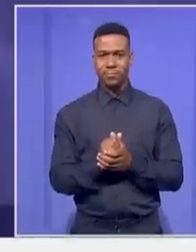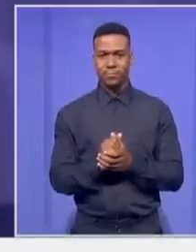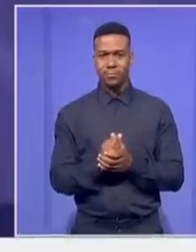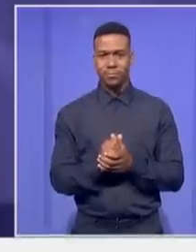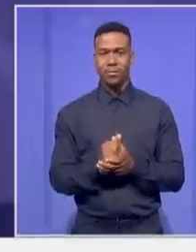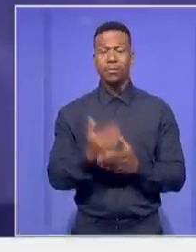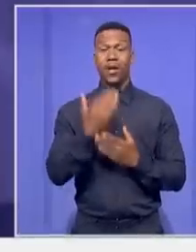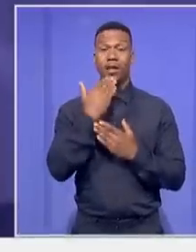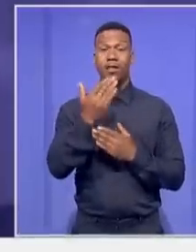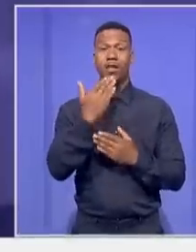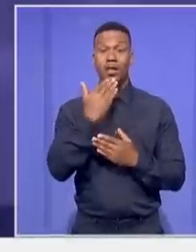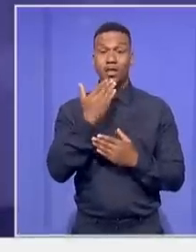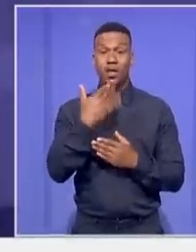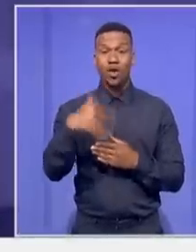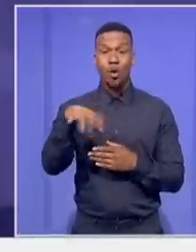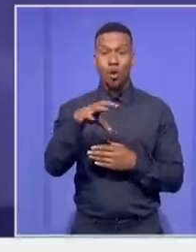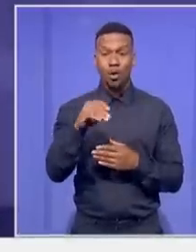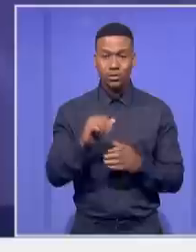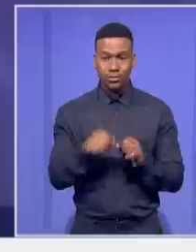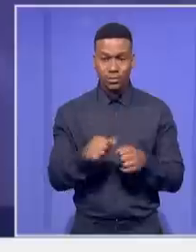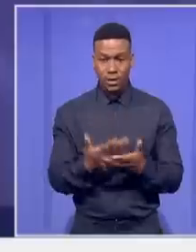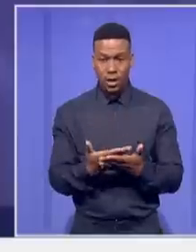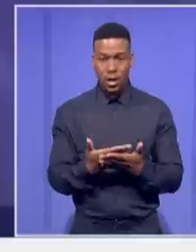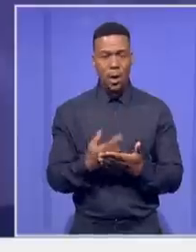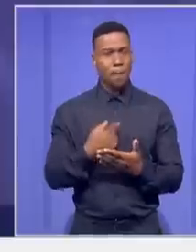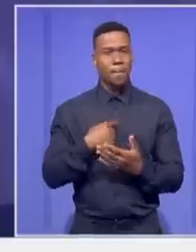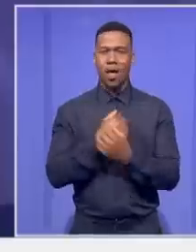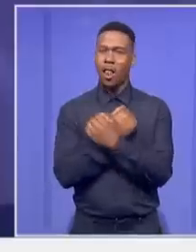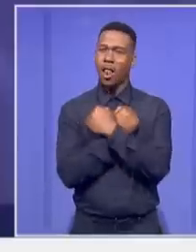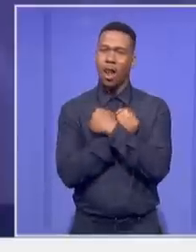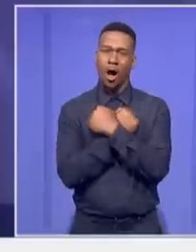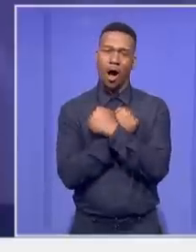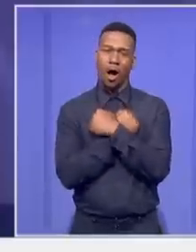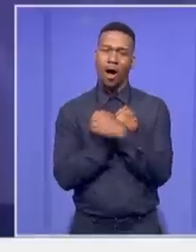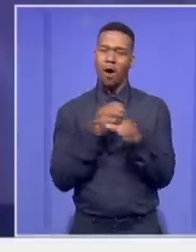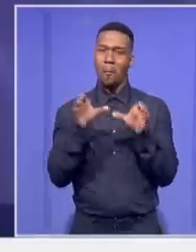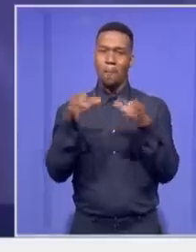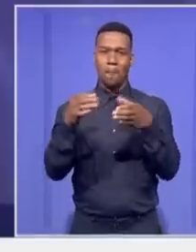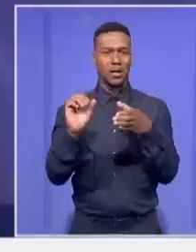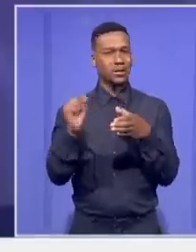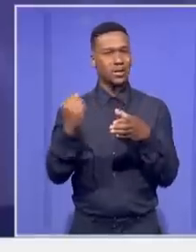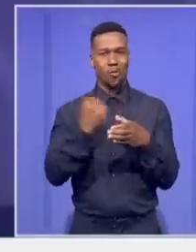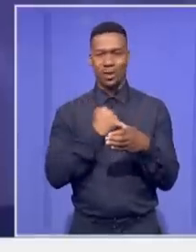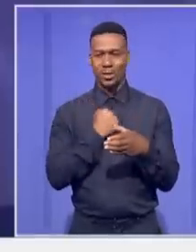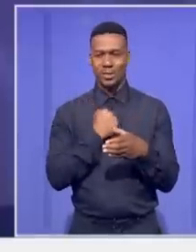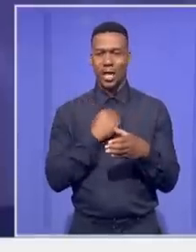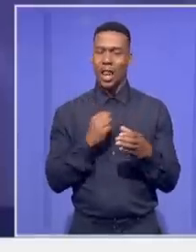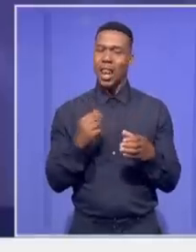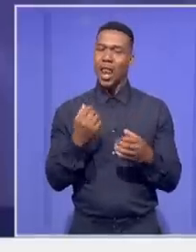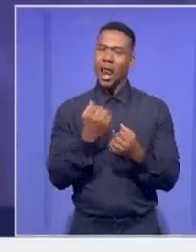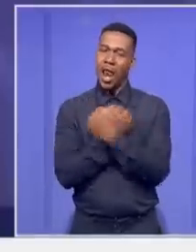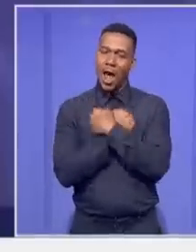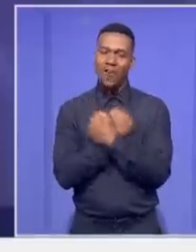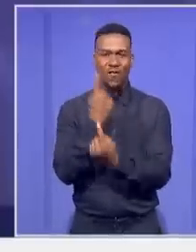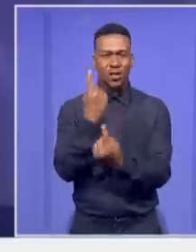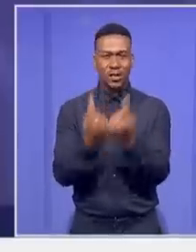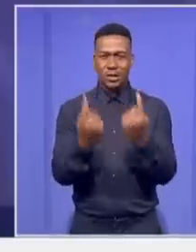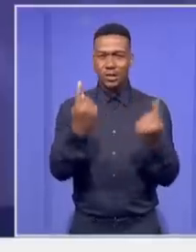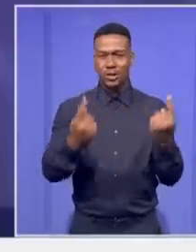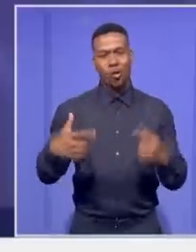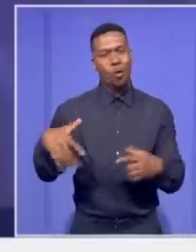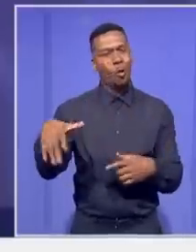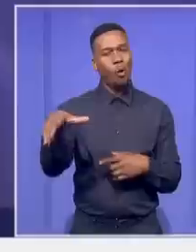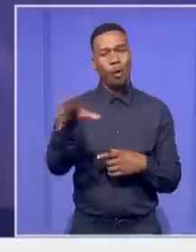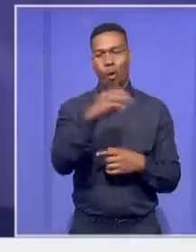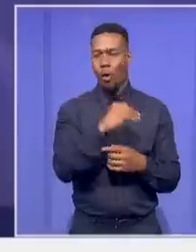Thank you, Democrats. I love our party and I love each and every one of you. Thank you for that wonderful, wonderful